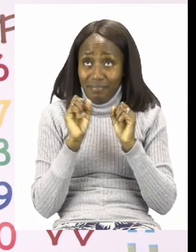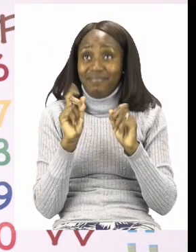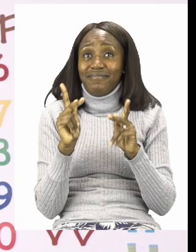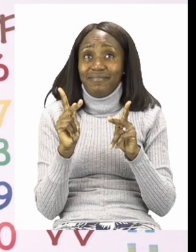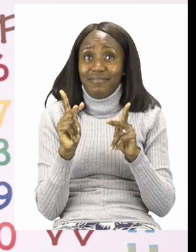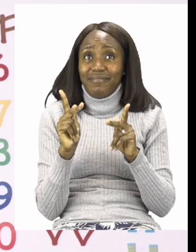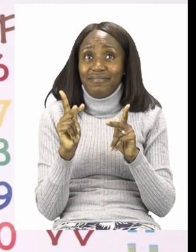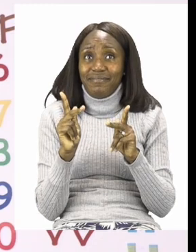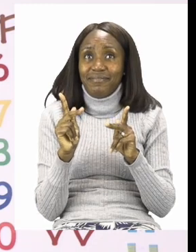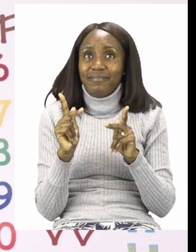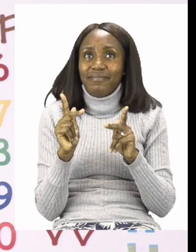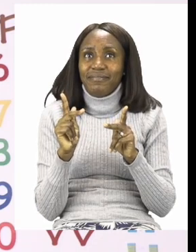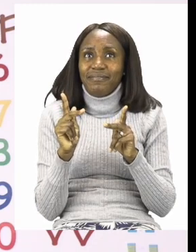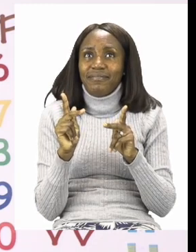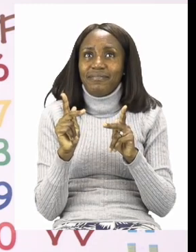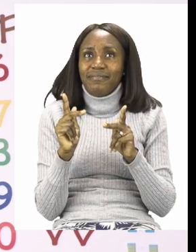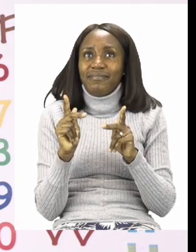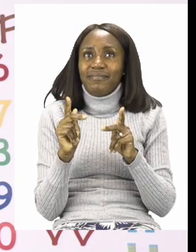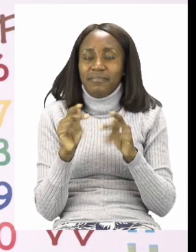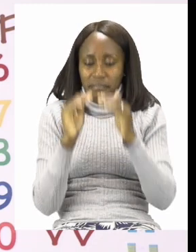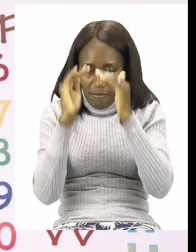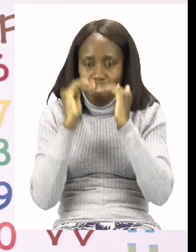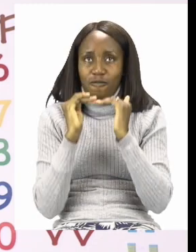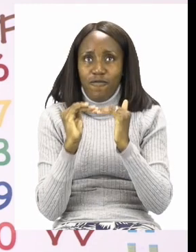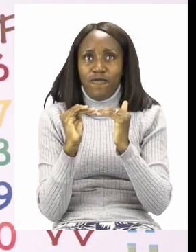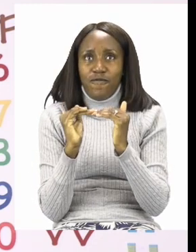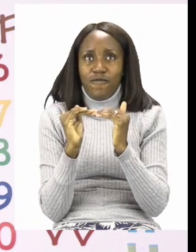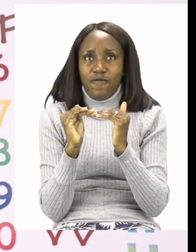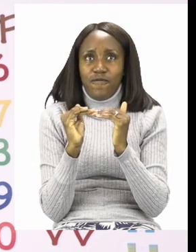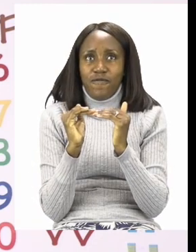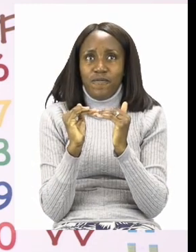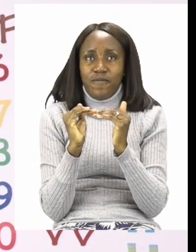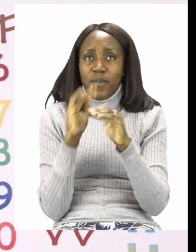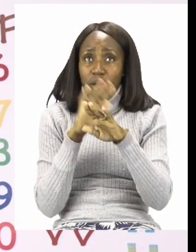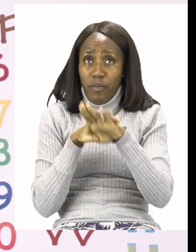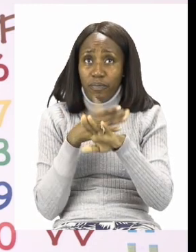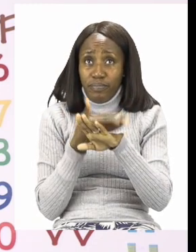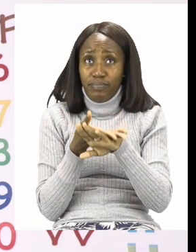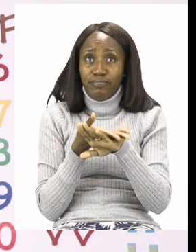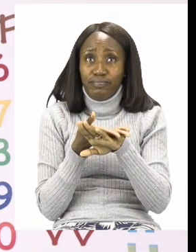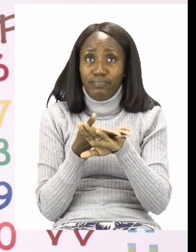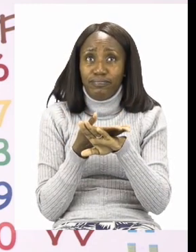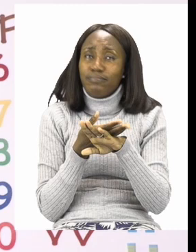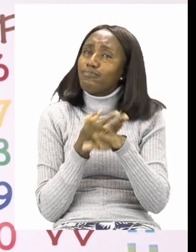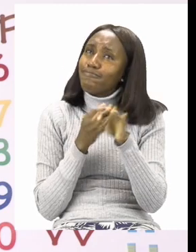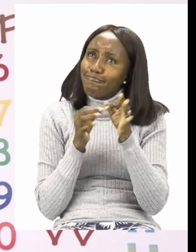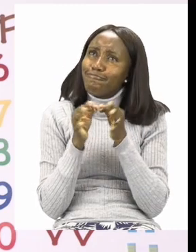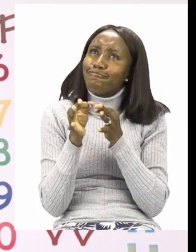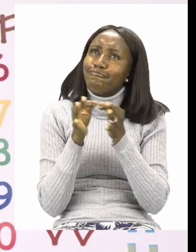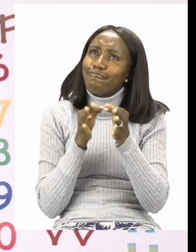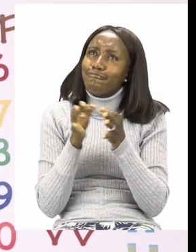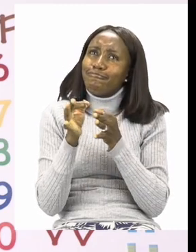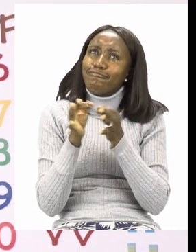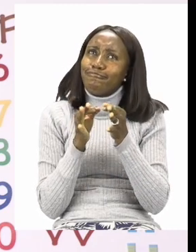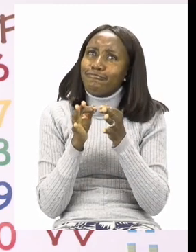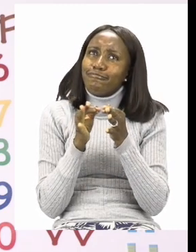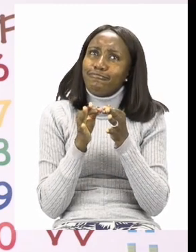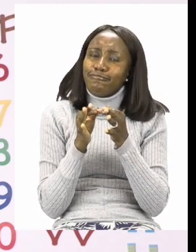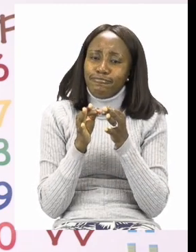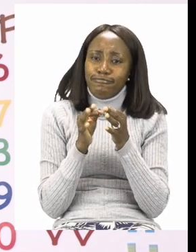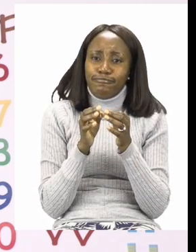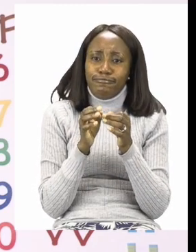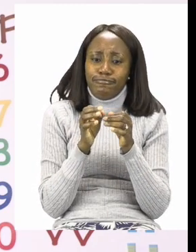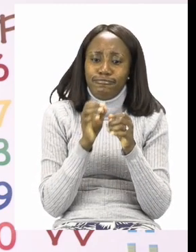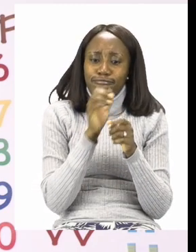Okay. Then we move on to the next example. So we said we added